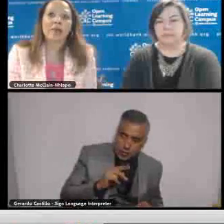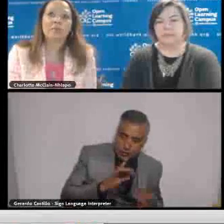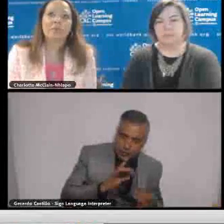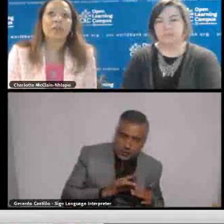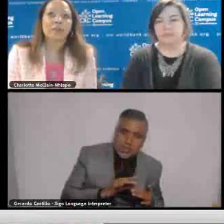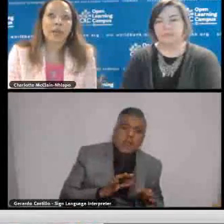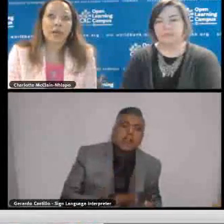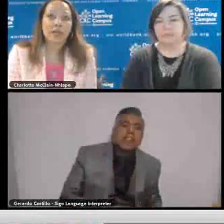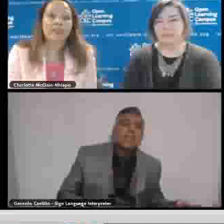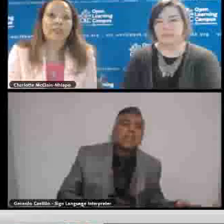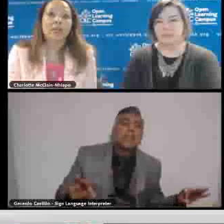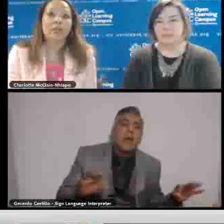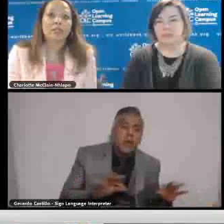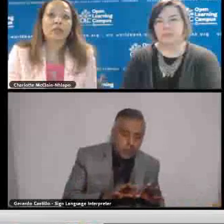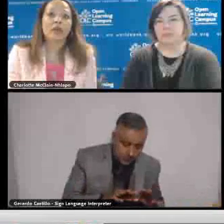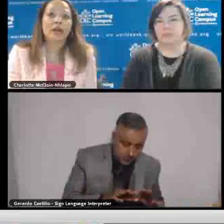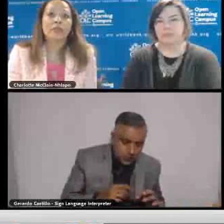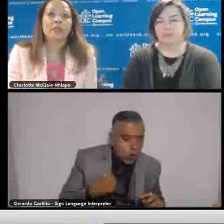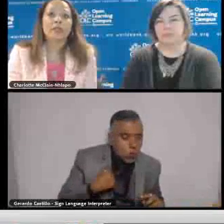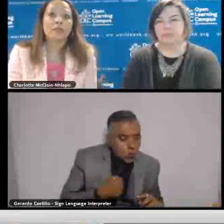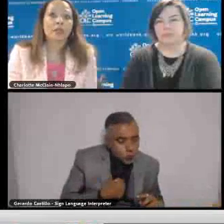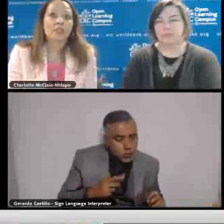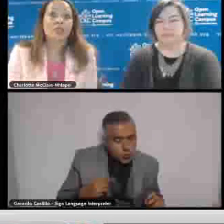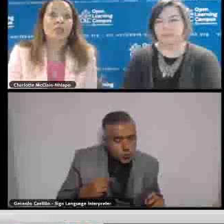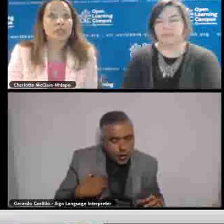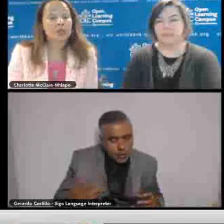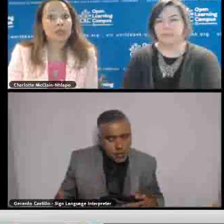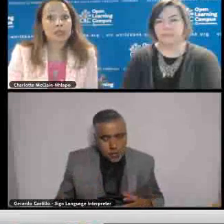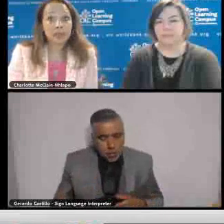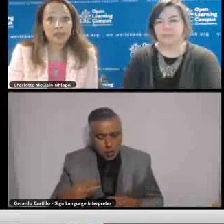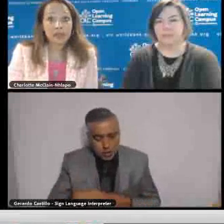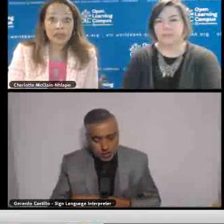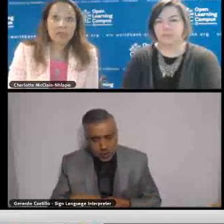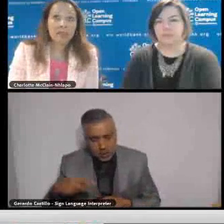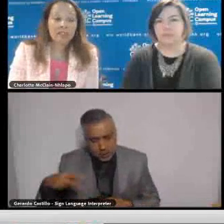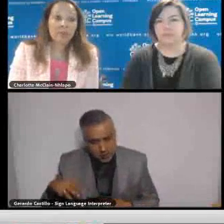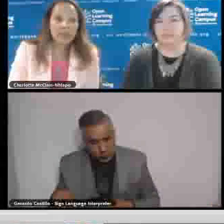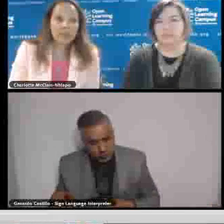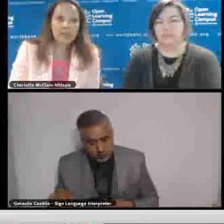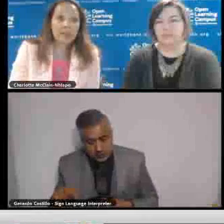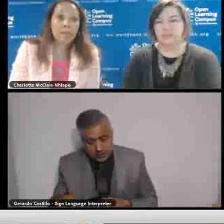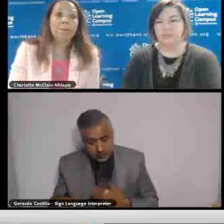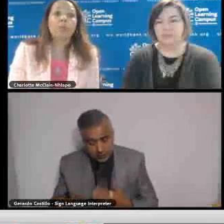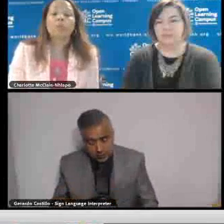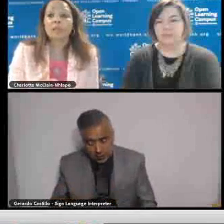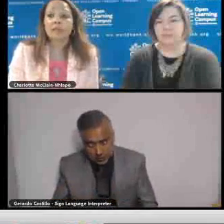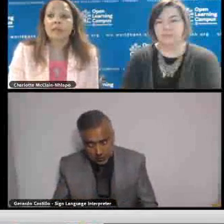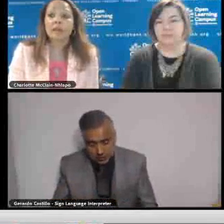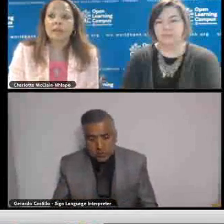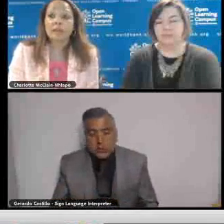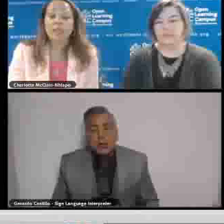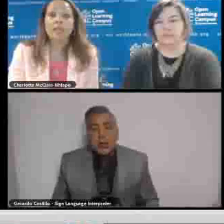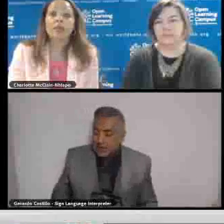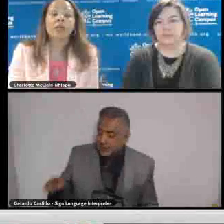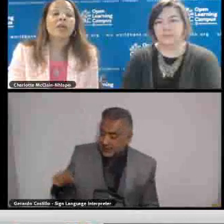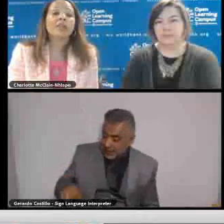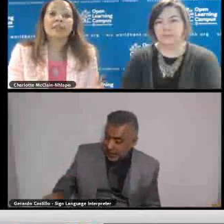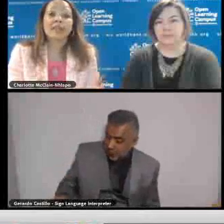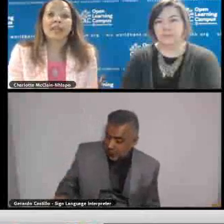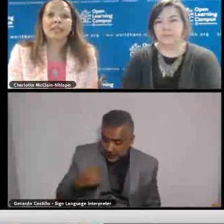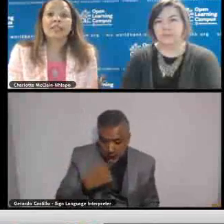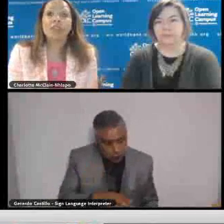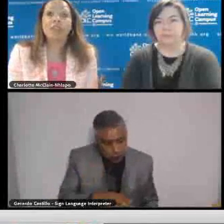absolutely imperative that we do have the participation of persons with disabilities in these processes, because they're able to tell you that that